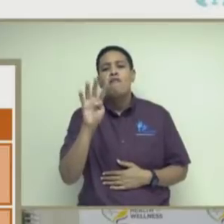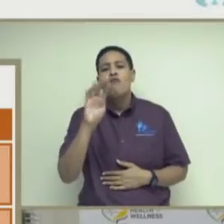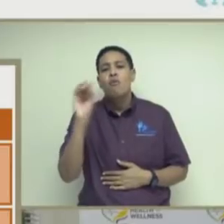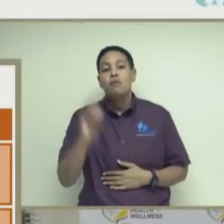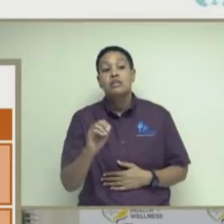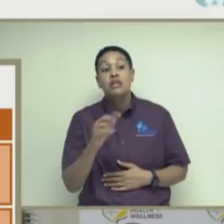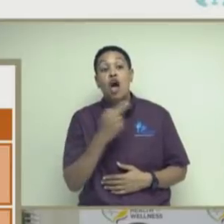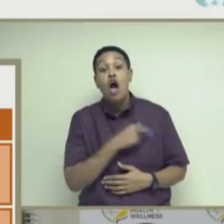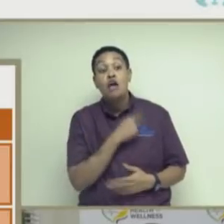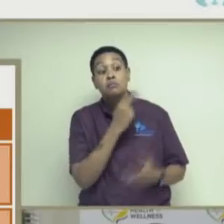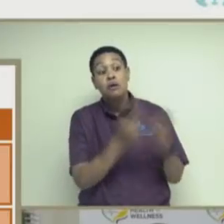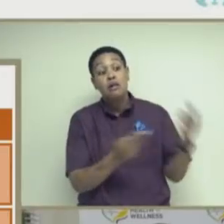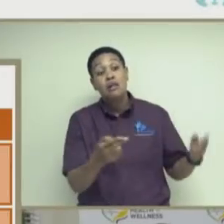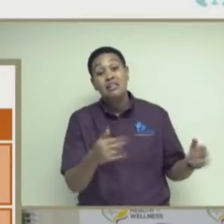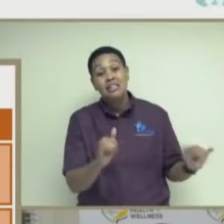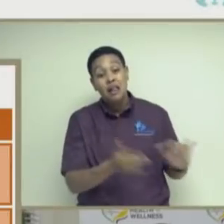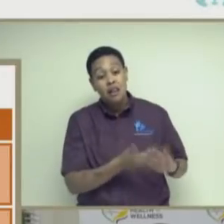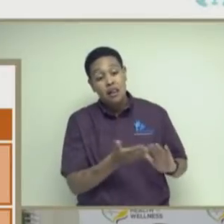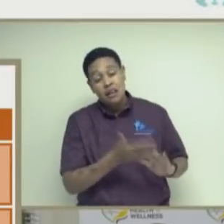of active cases.